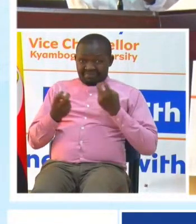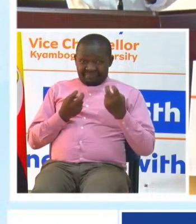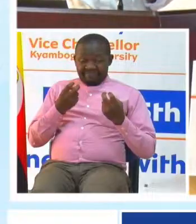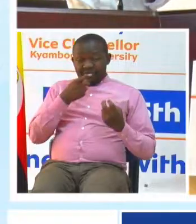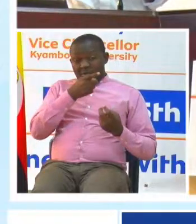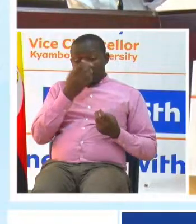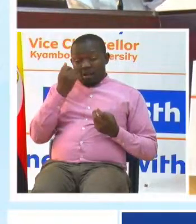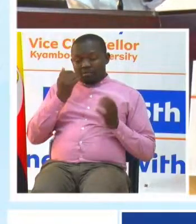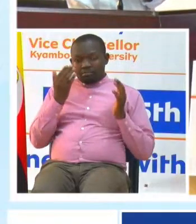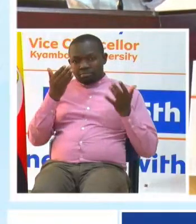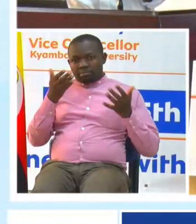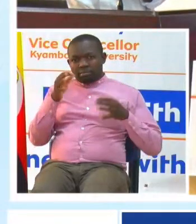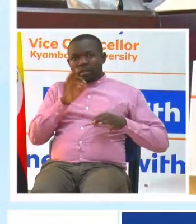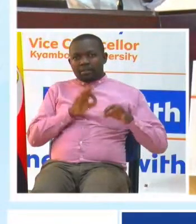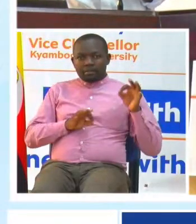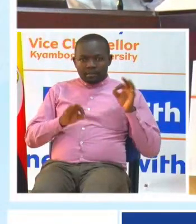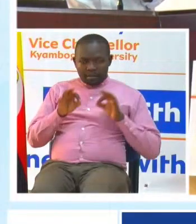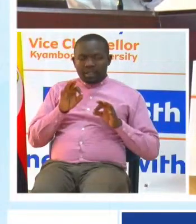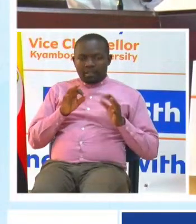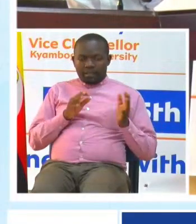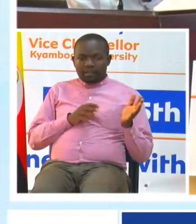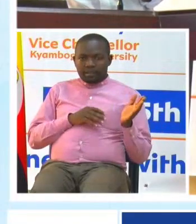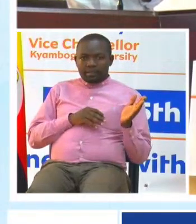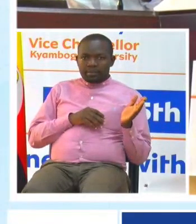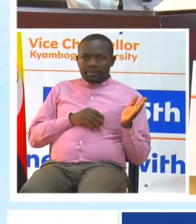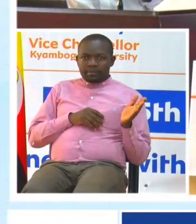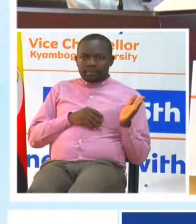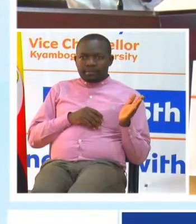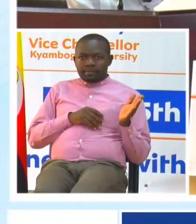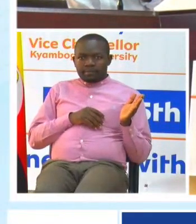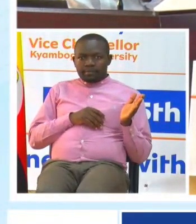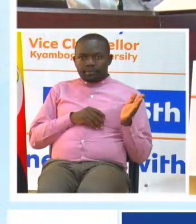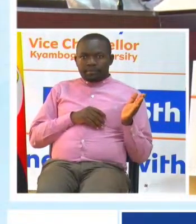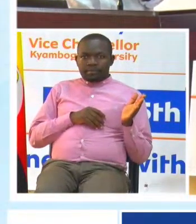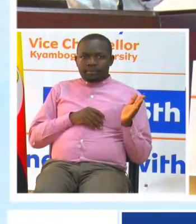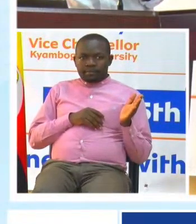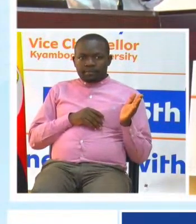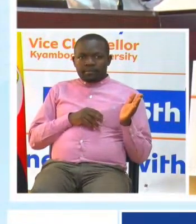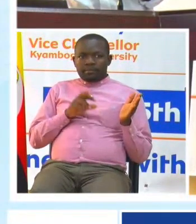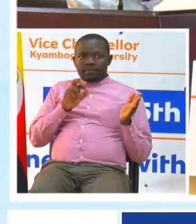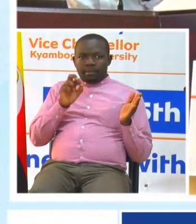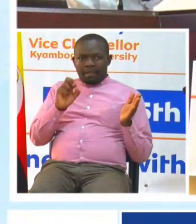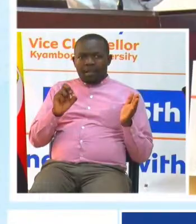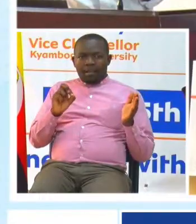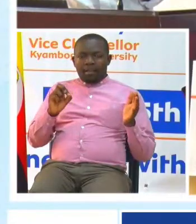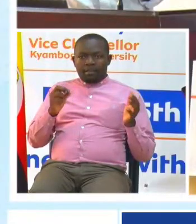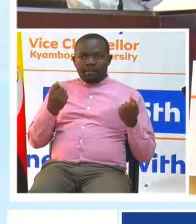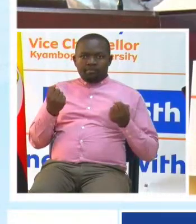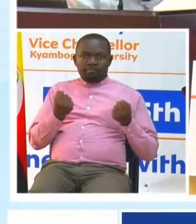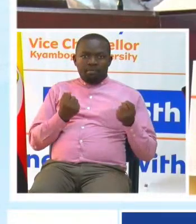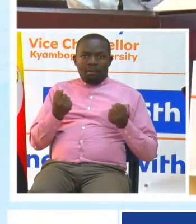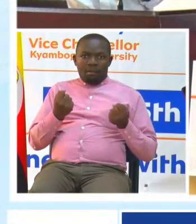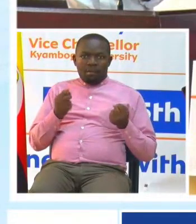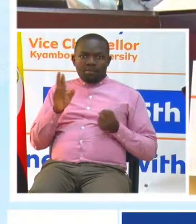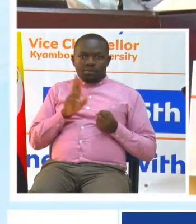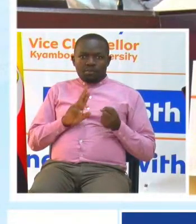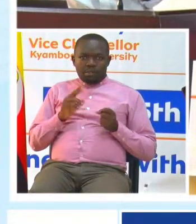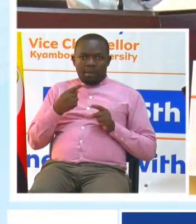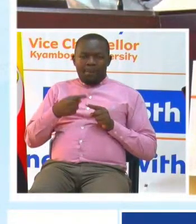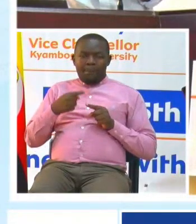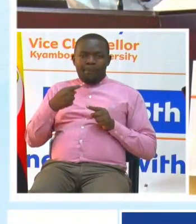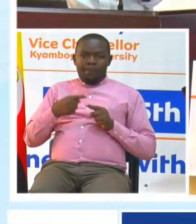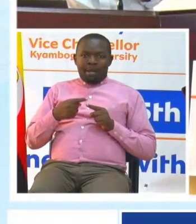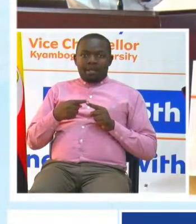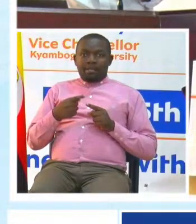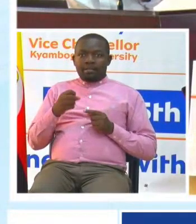designing and simulating an electrical vehicle charging system using magnetic resonance. So my